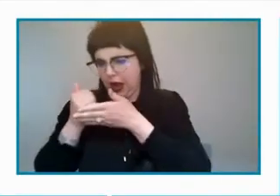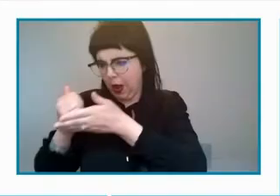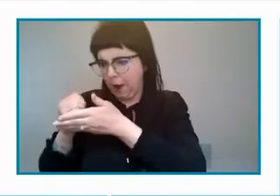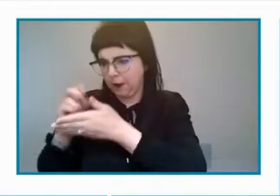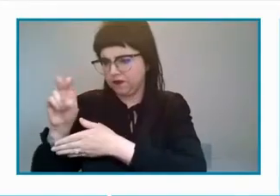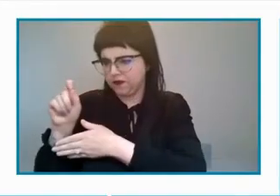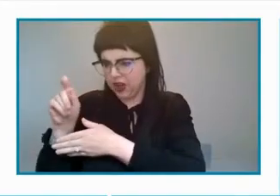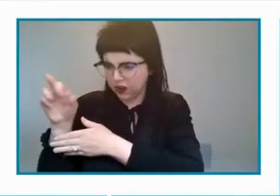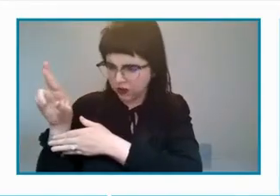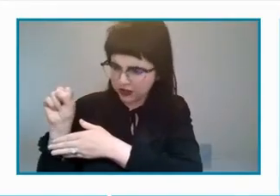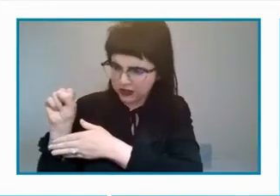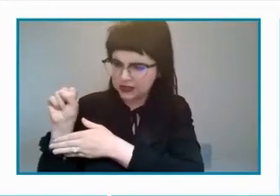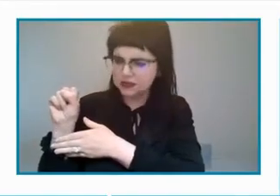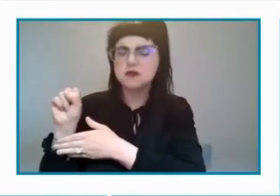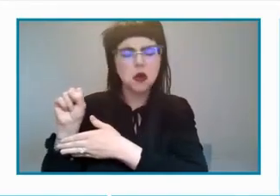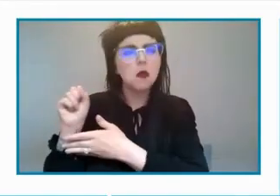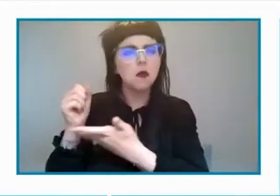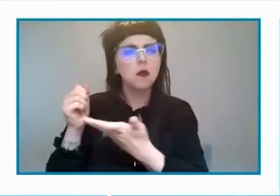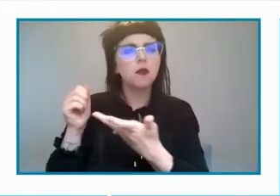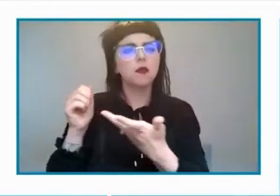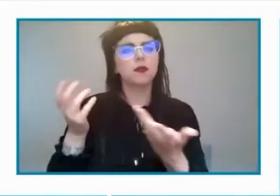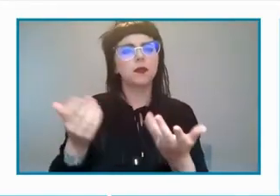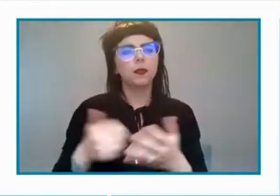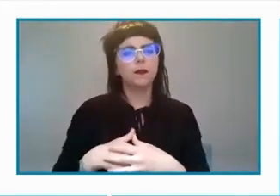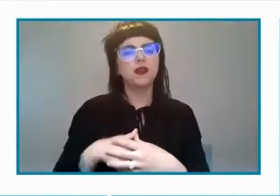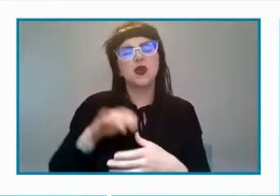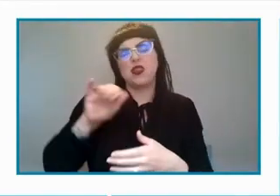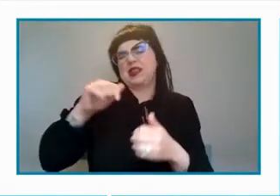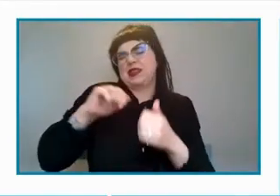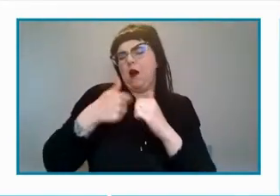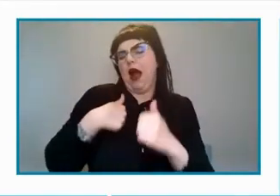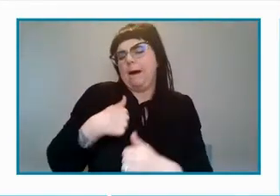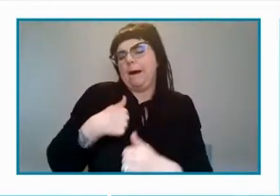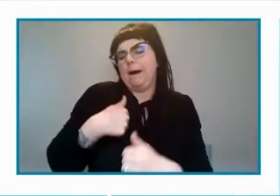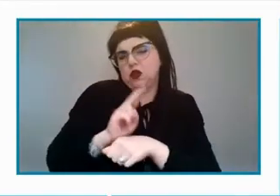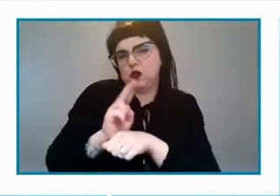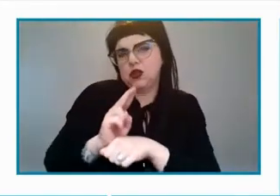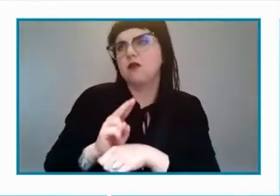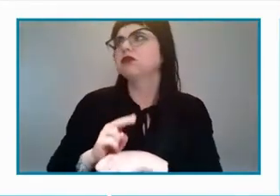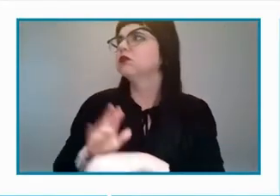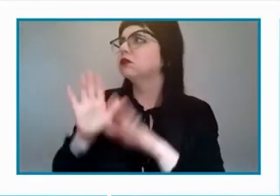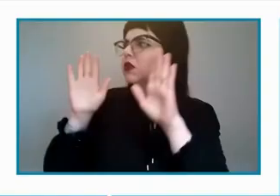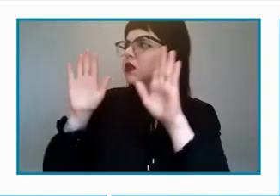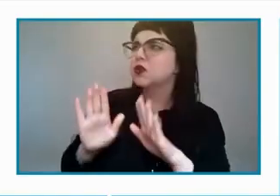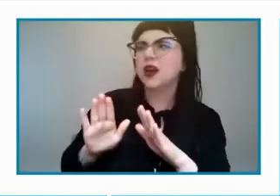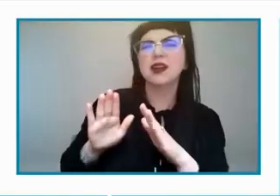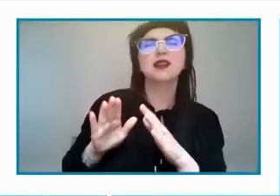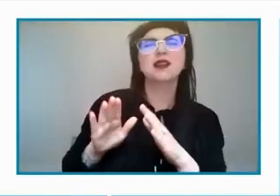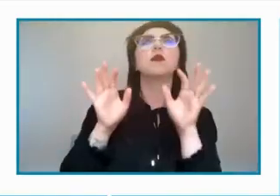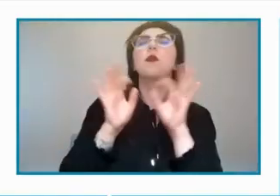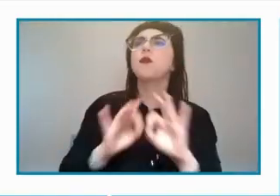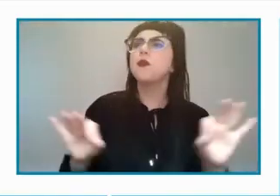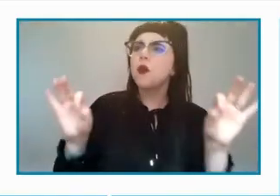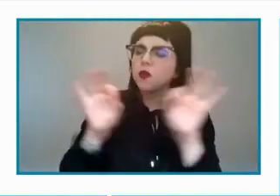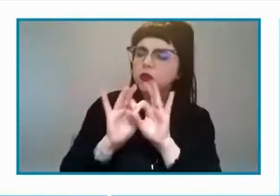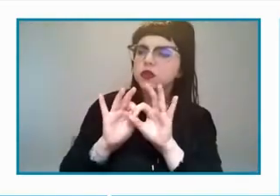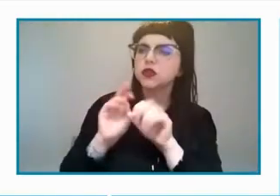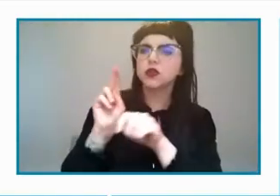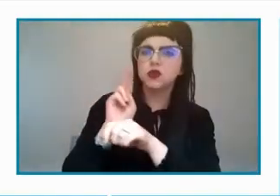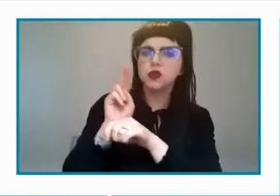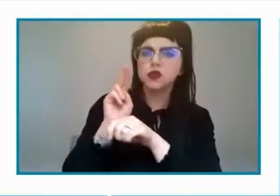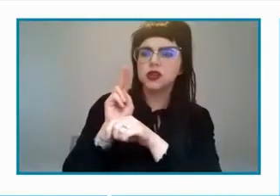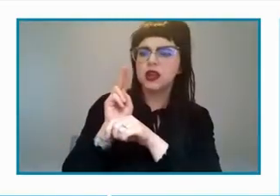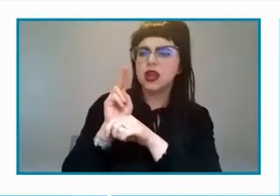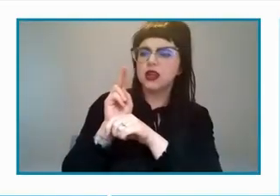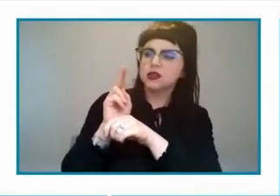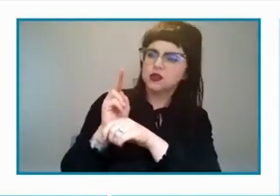it. That's great. And so important to be able to use it as a storytelling mechanism,